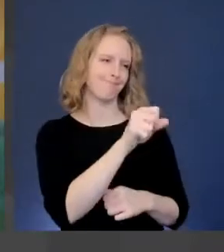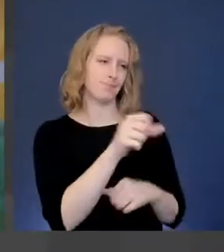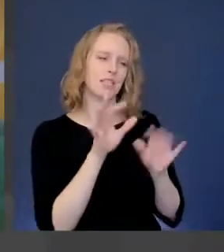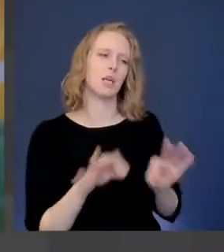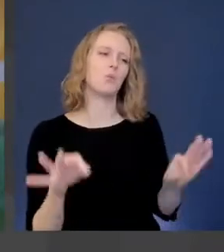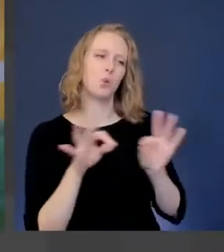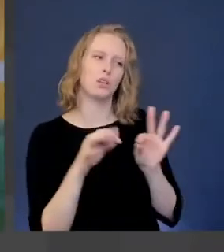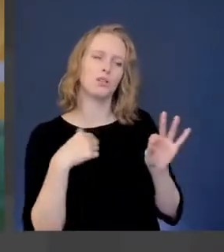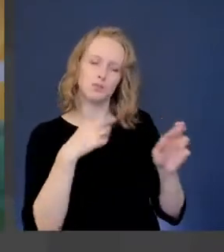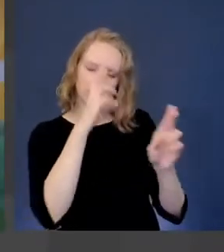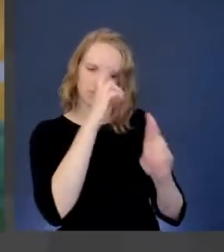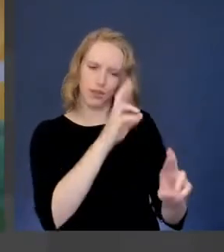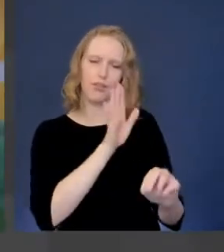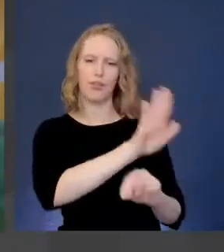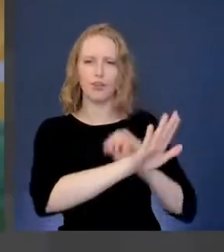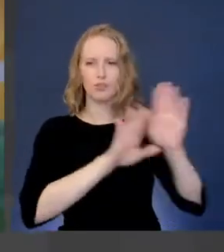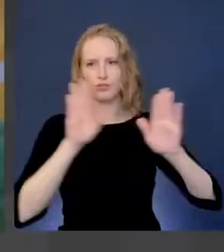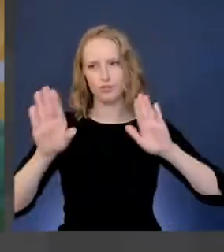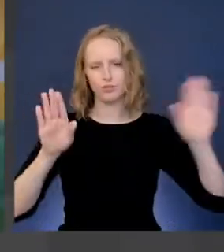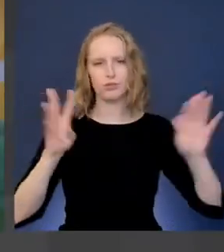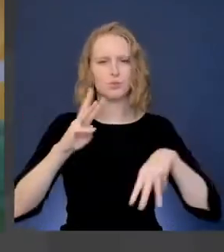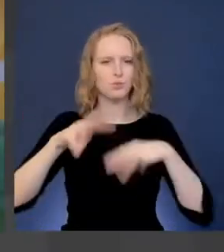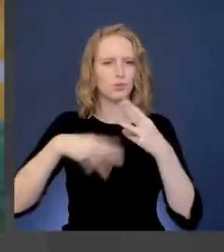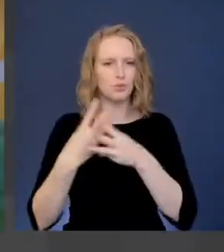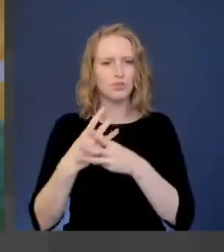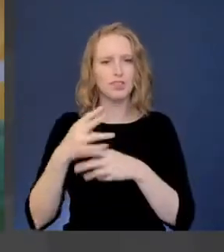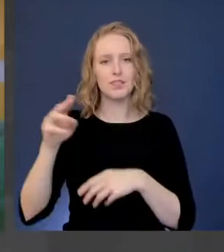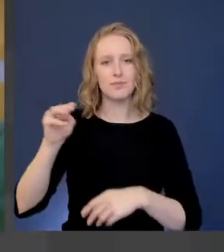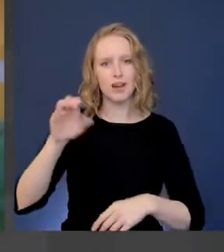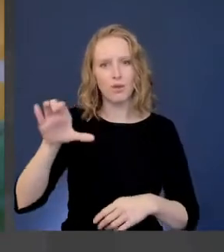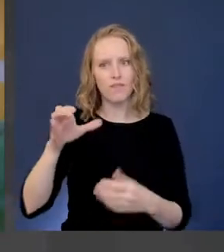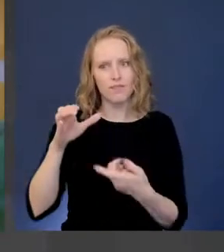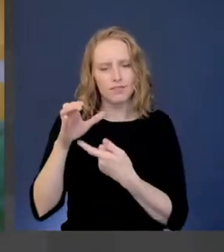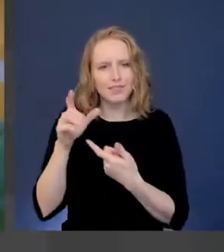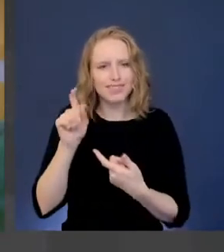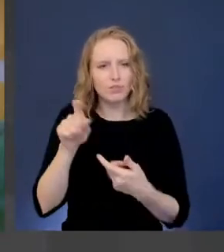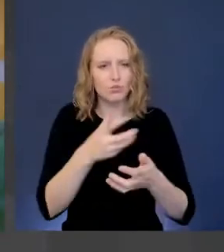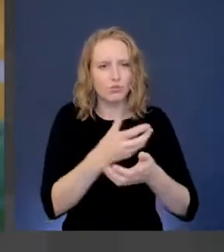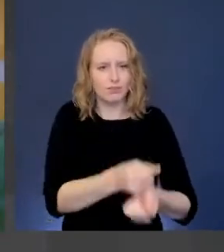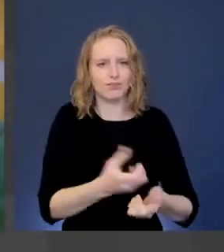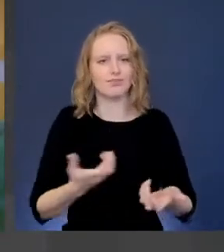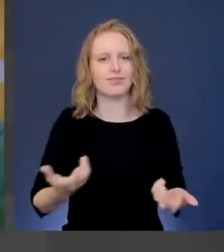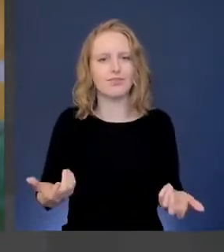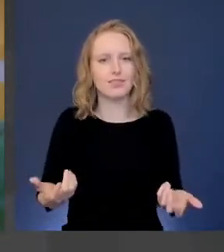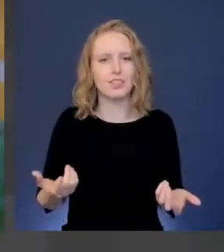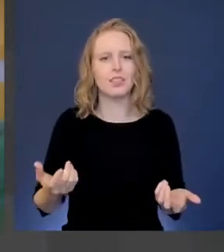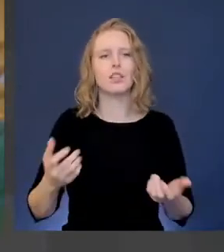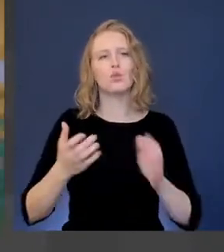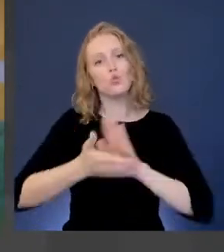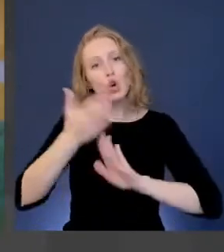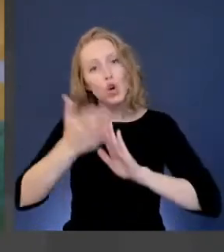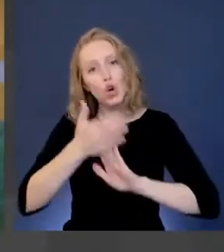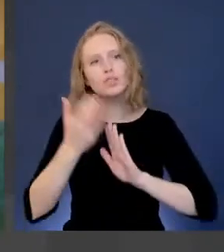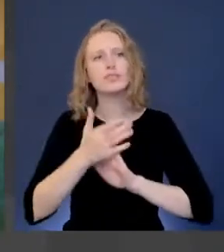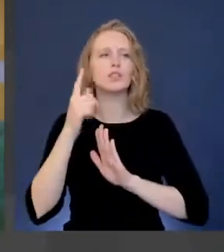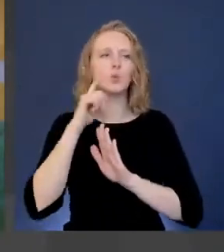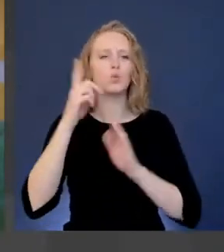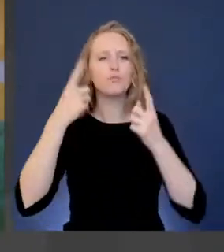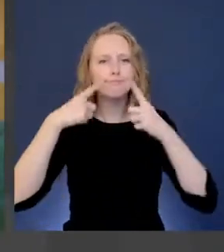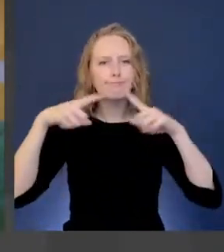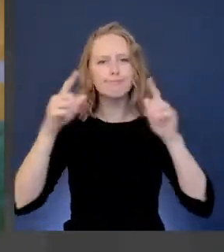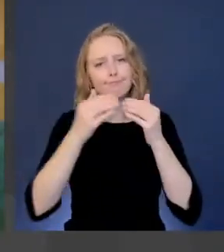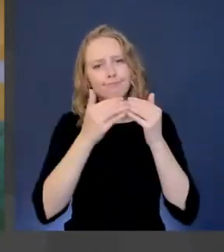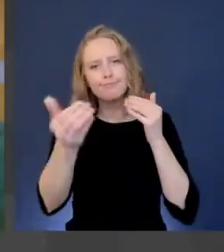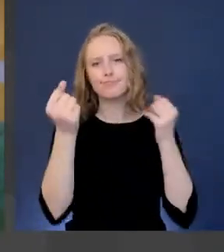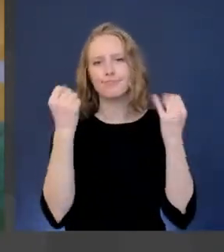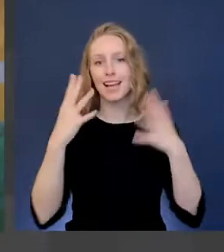worlds. And Minecraft should be a game you can trust, because if you know that it works and it will work for many, many years, then you can spend all